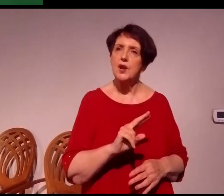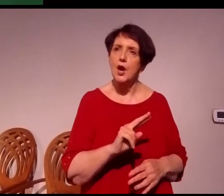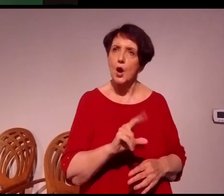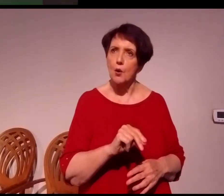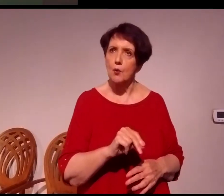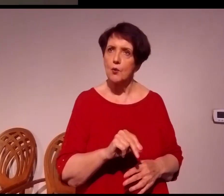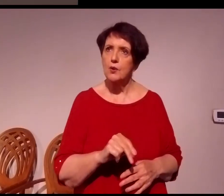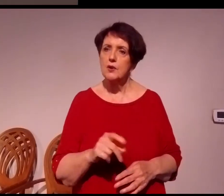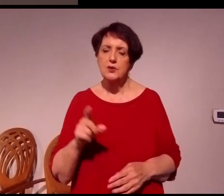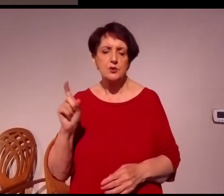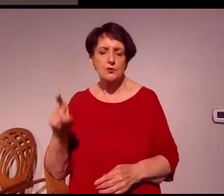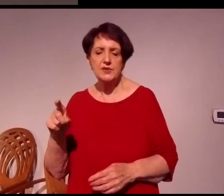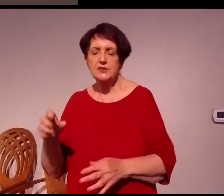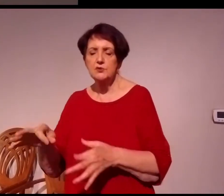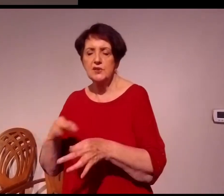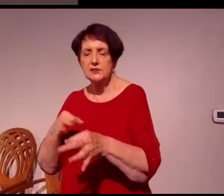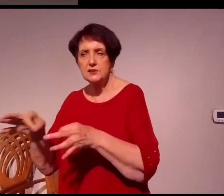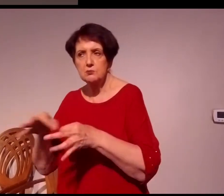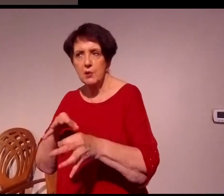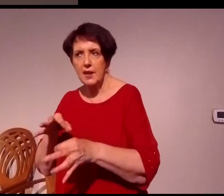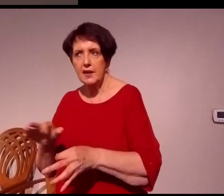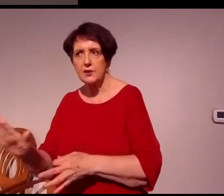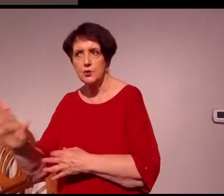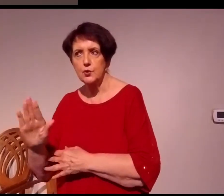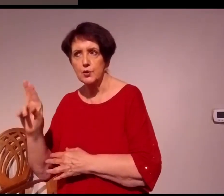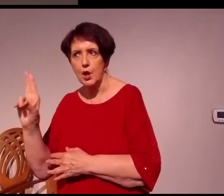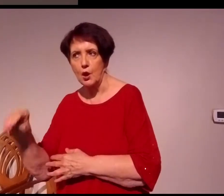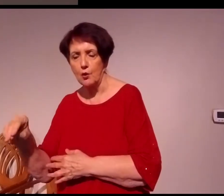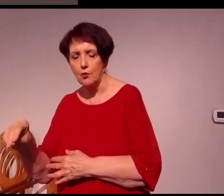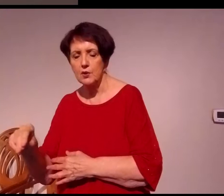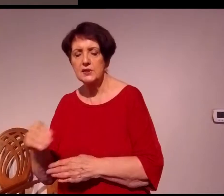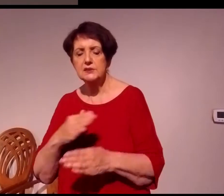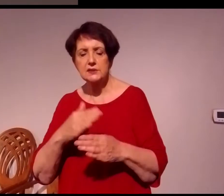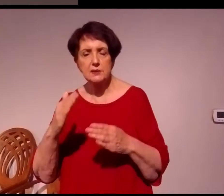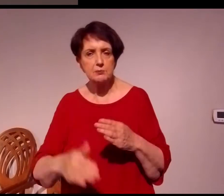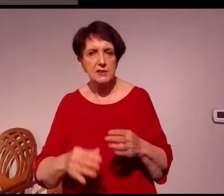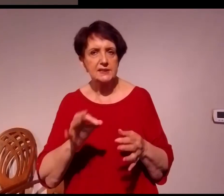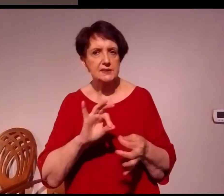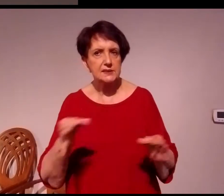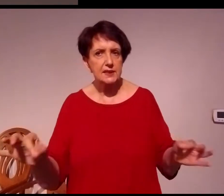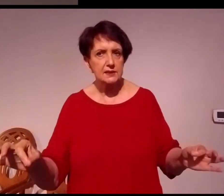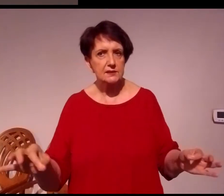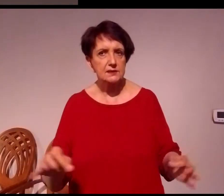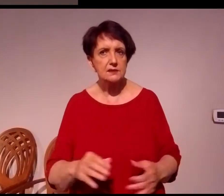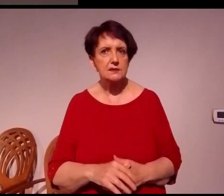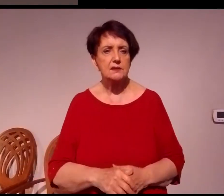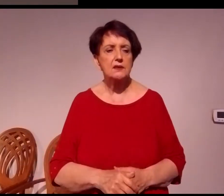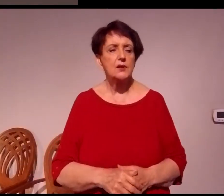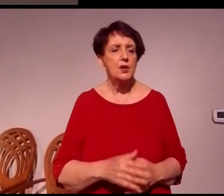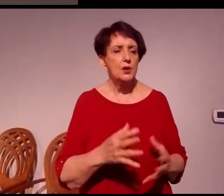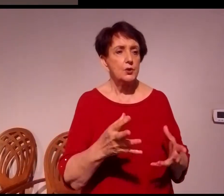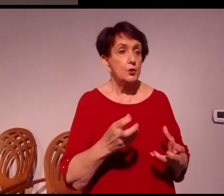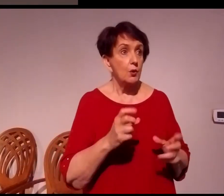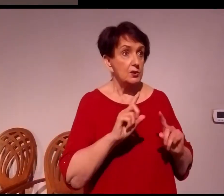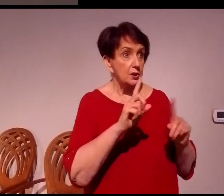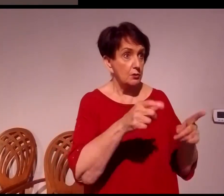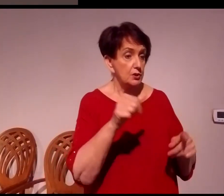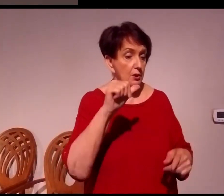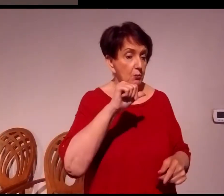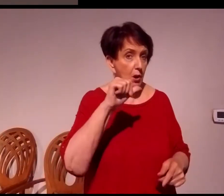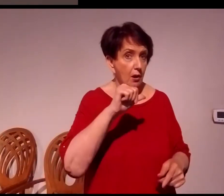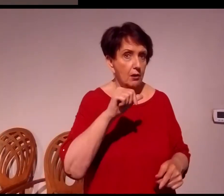it. No is a complete sentence. Do you want to go out to the bar?